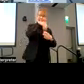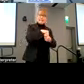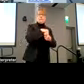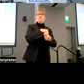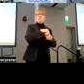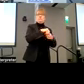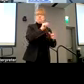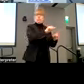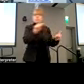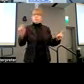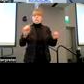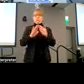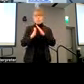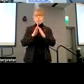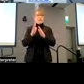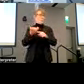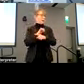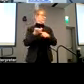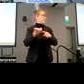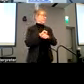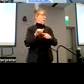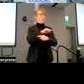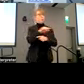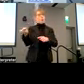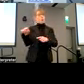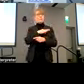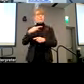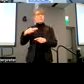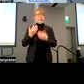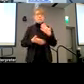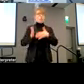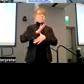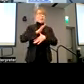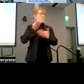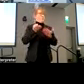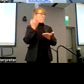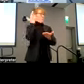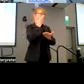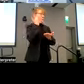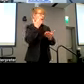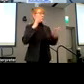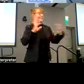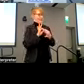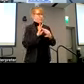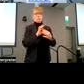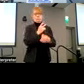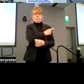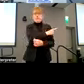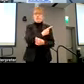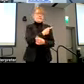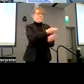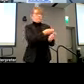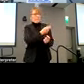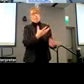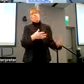And these staff, their primary purpose is to connect with our patients and help them enroll in our digital tools and use